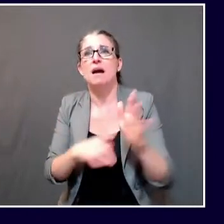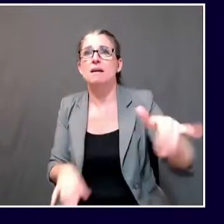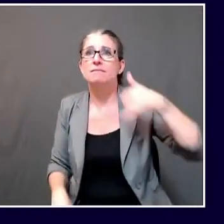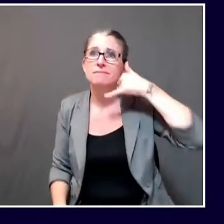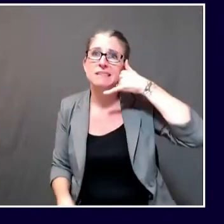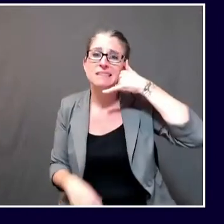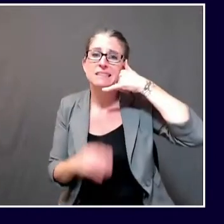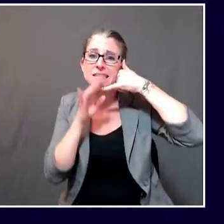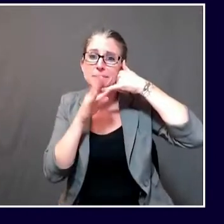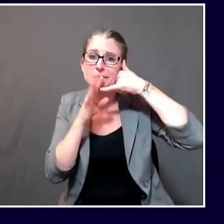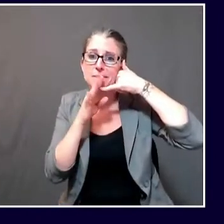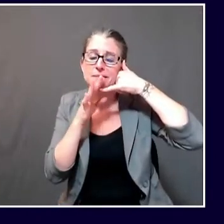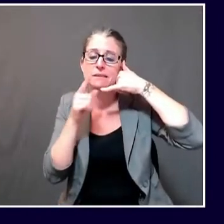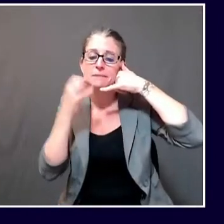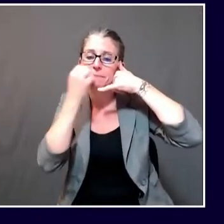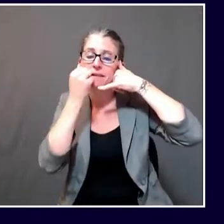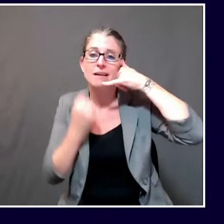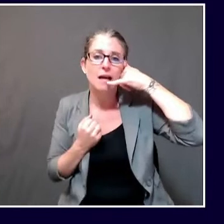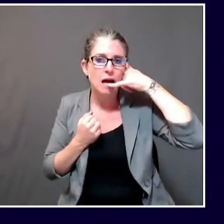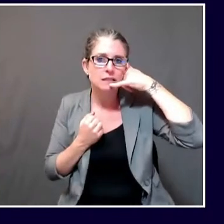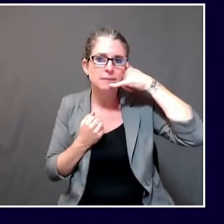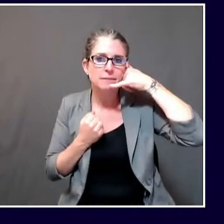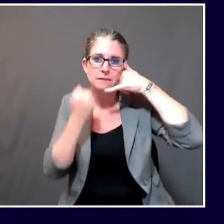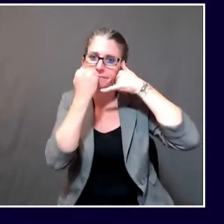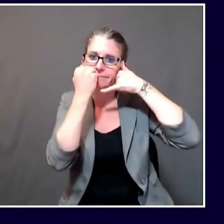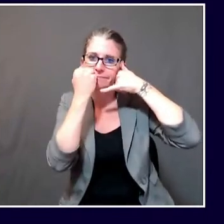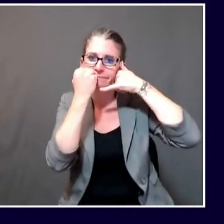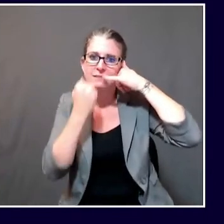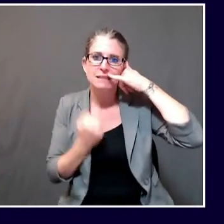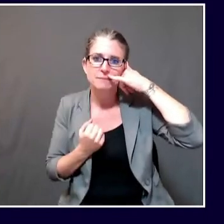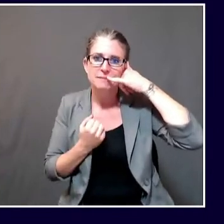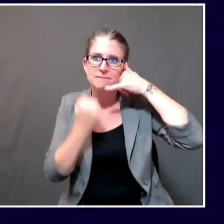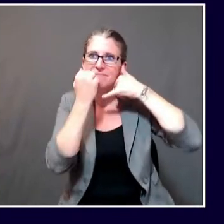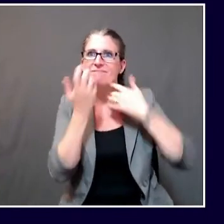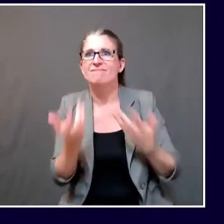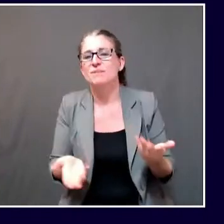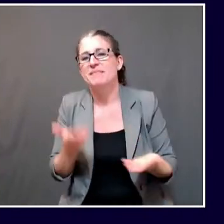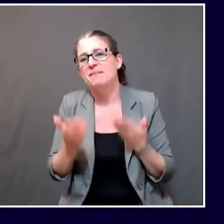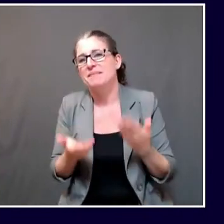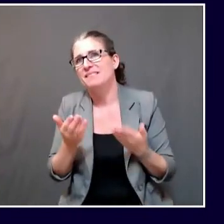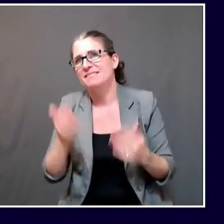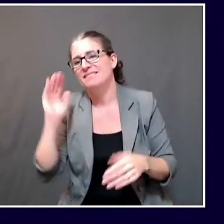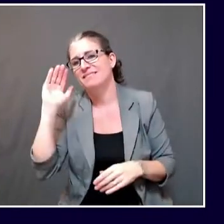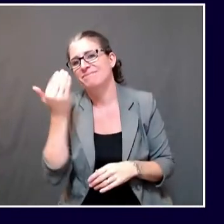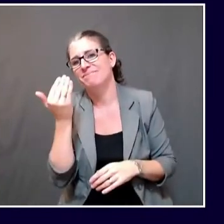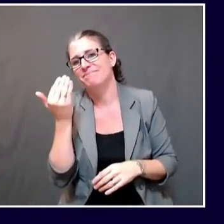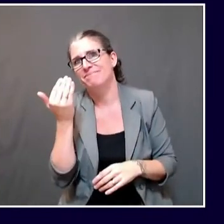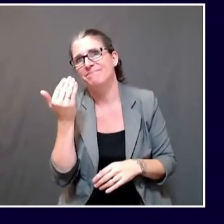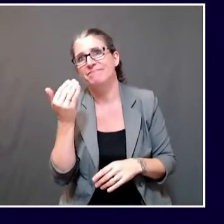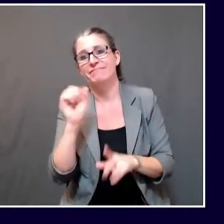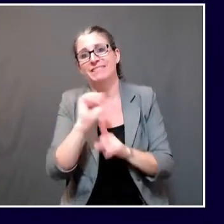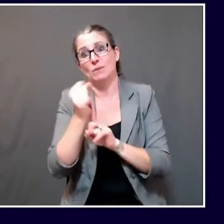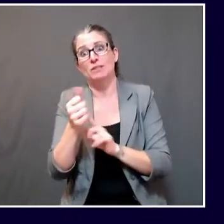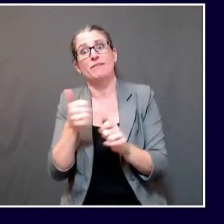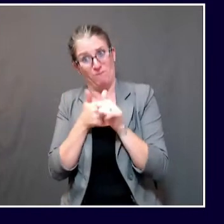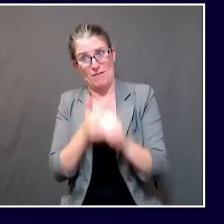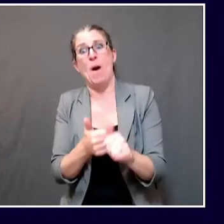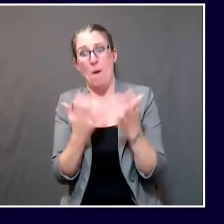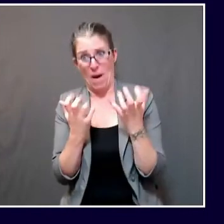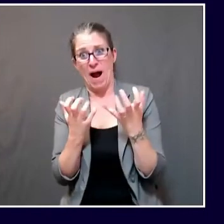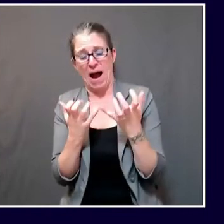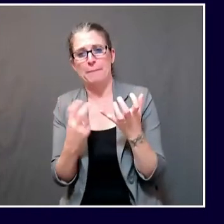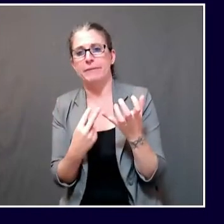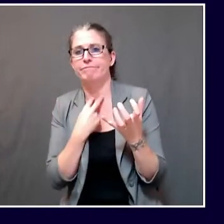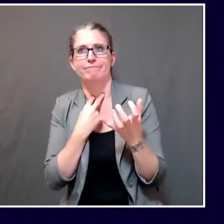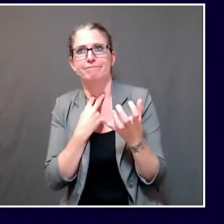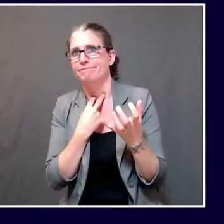of major lapses in safety protocols, but is it possible you can, be wearing masks and be 3 feet apart? And